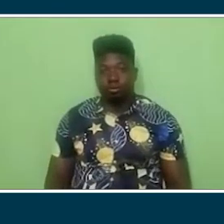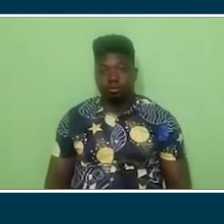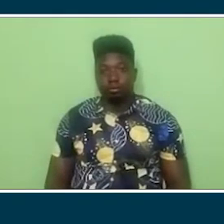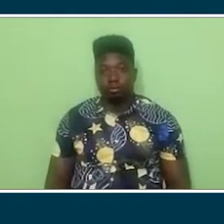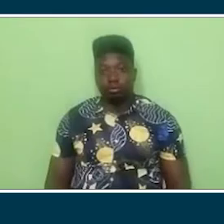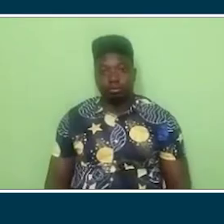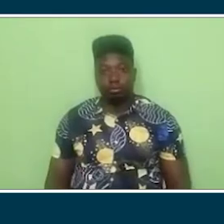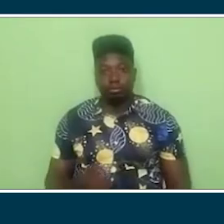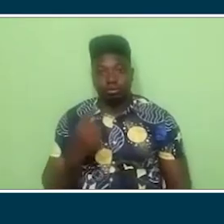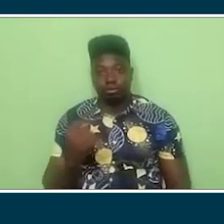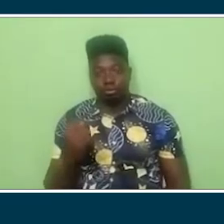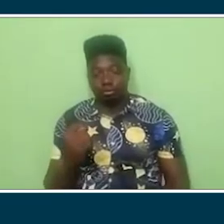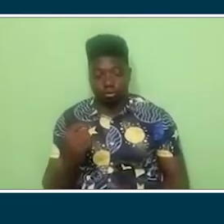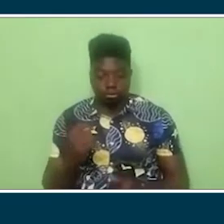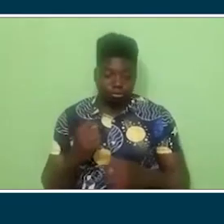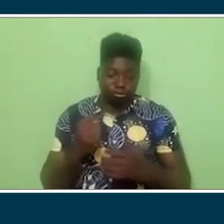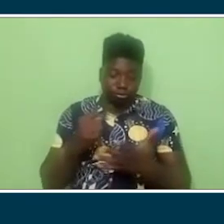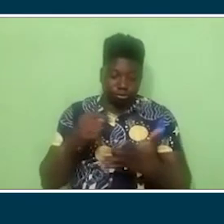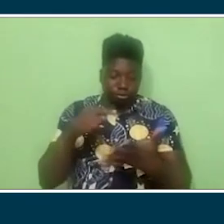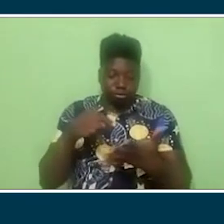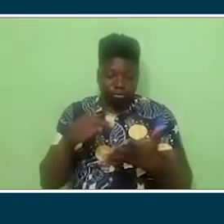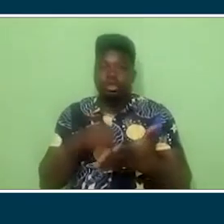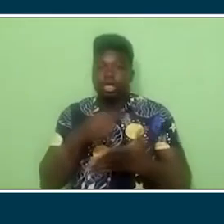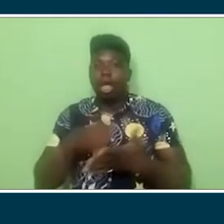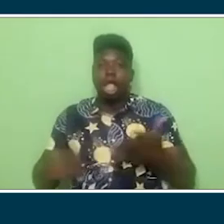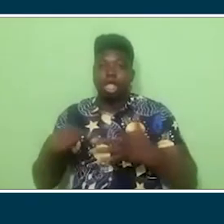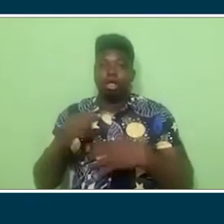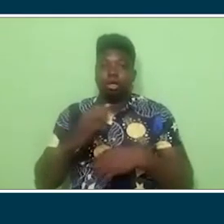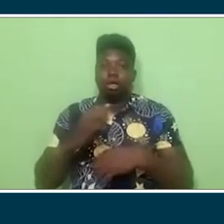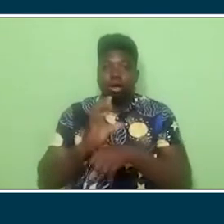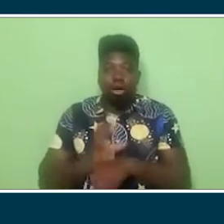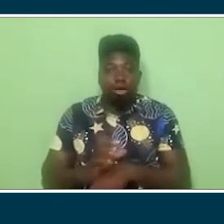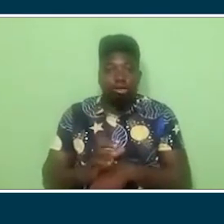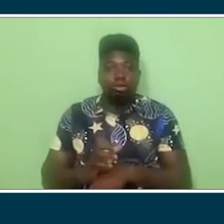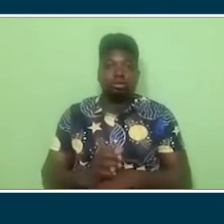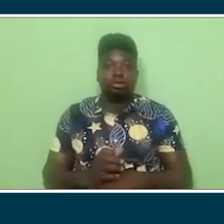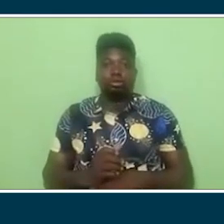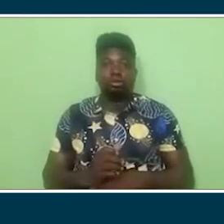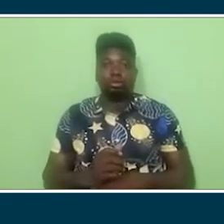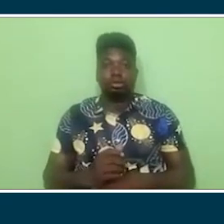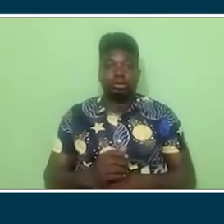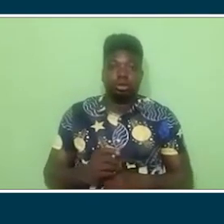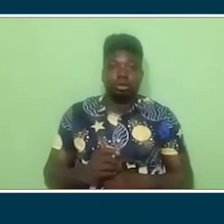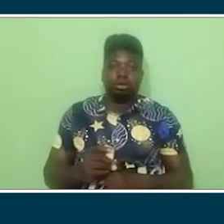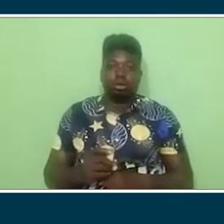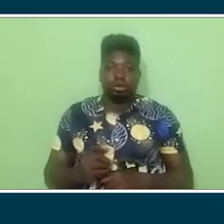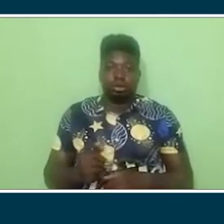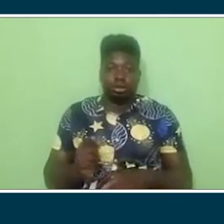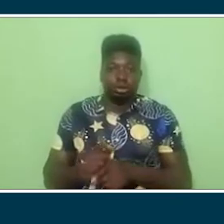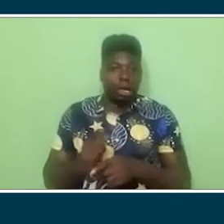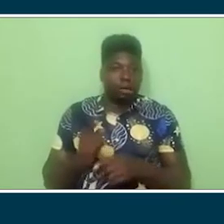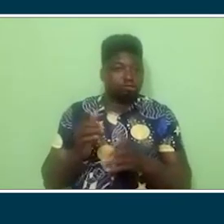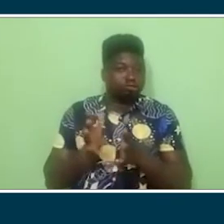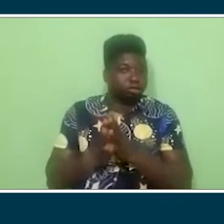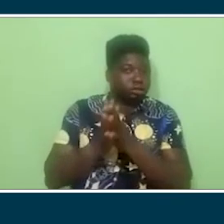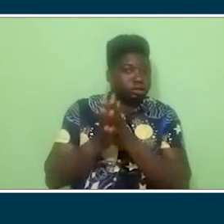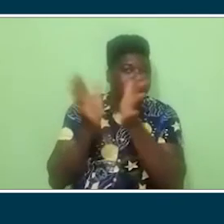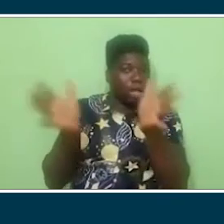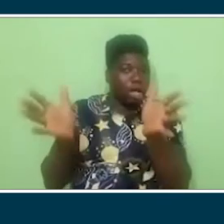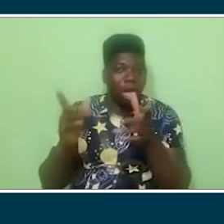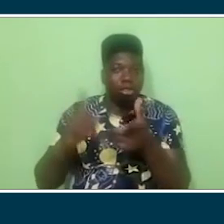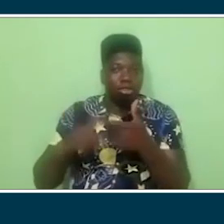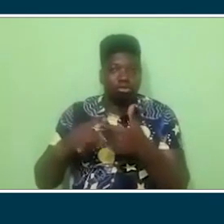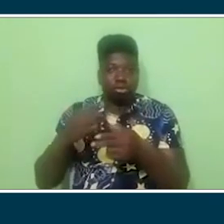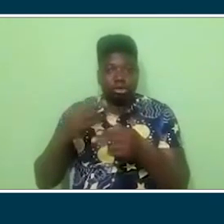culture, and I noticed the like hesitancy in general to name cancel culture and